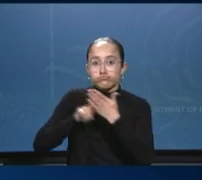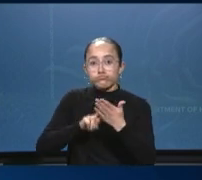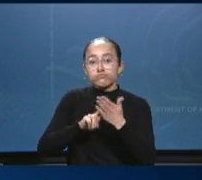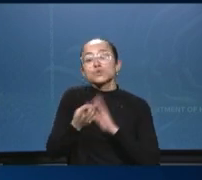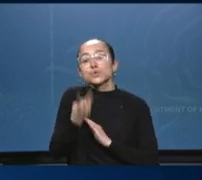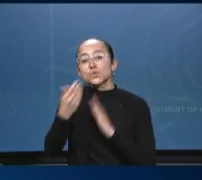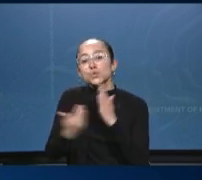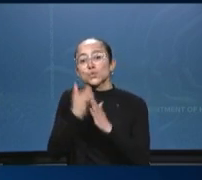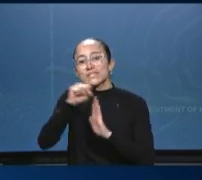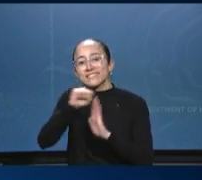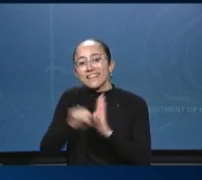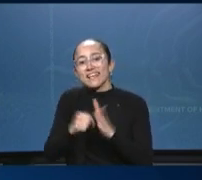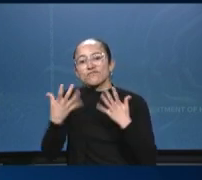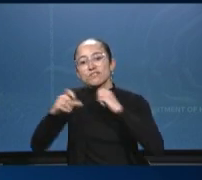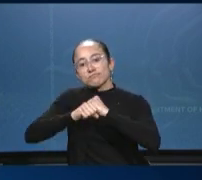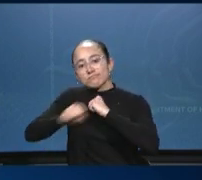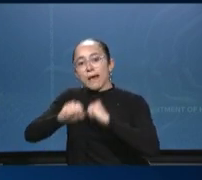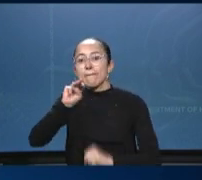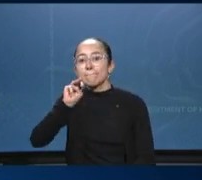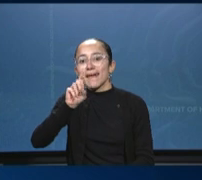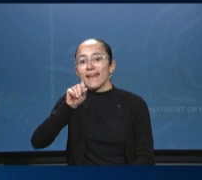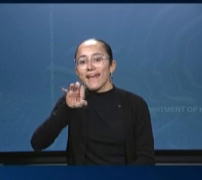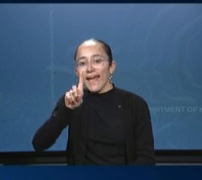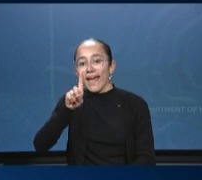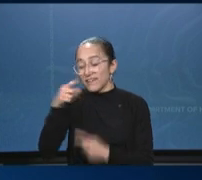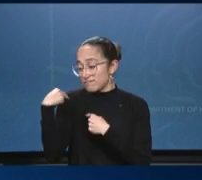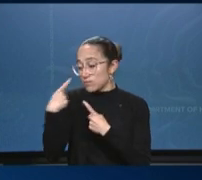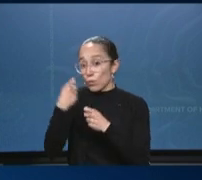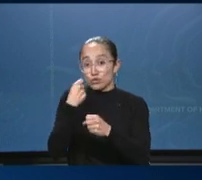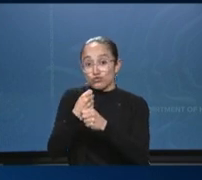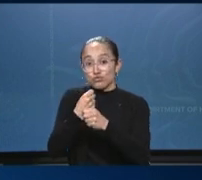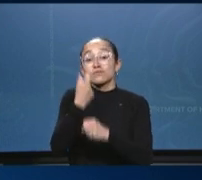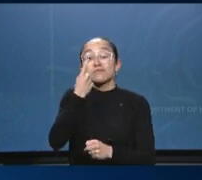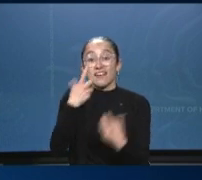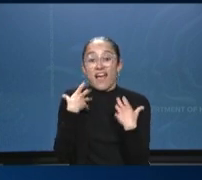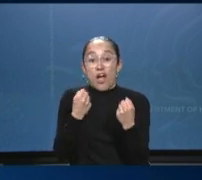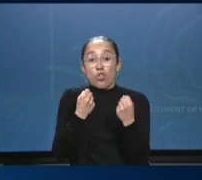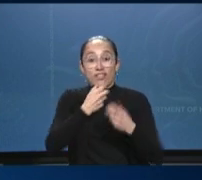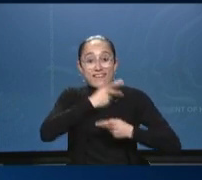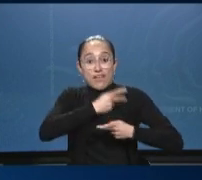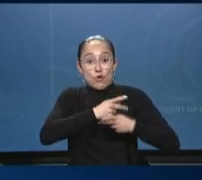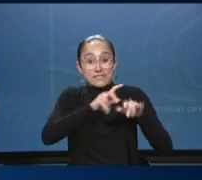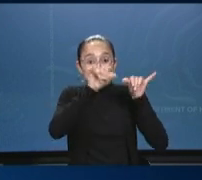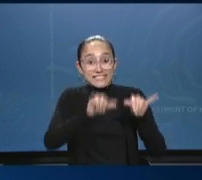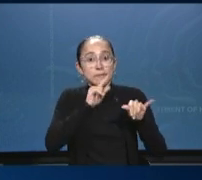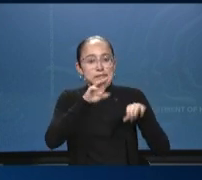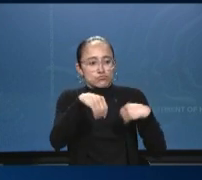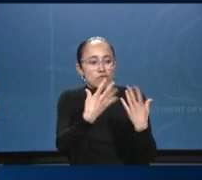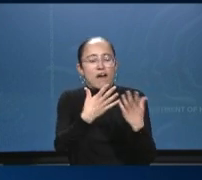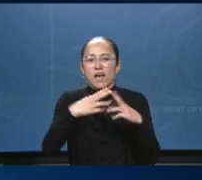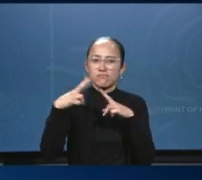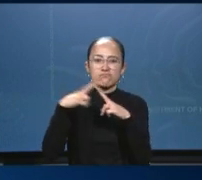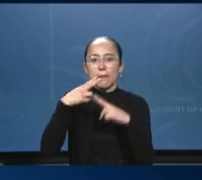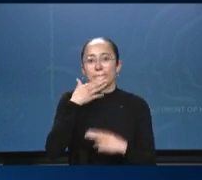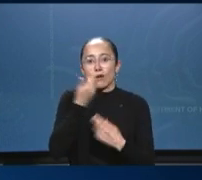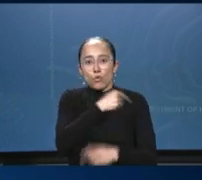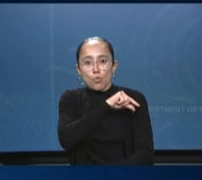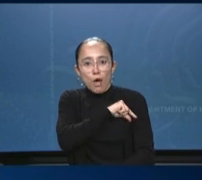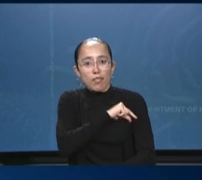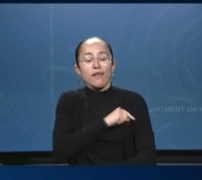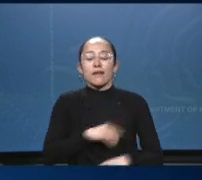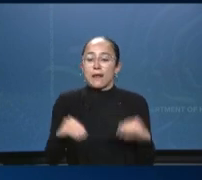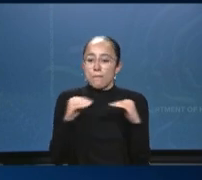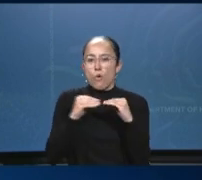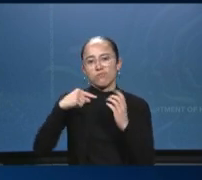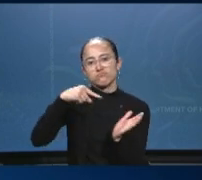have expanded Medicaid over the last year, and the healthcare system is providing access to better quality, more affordable